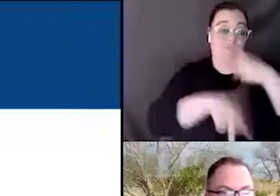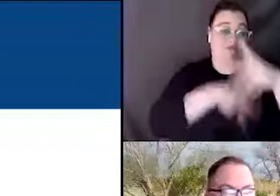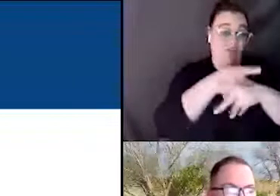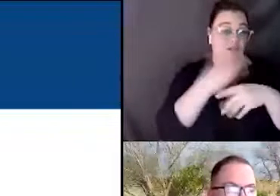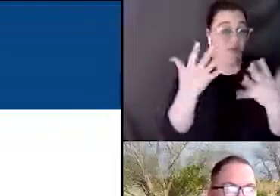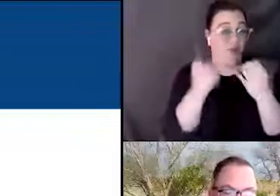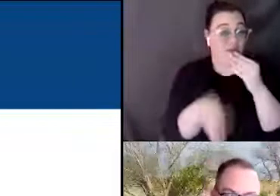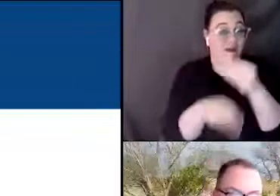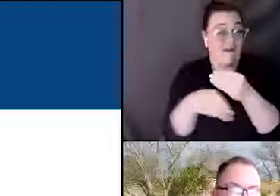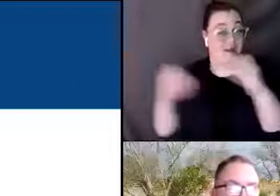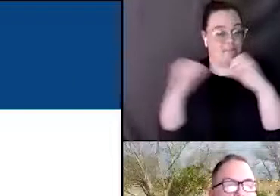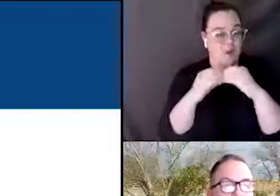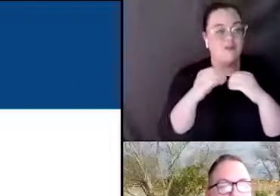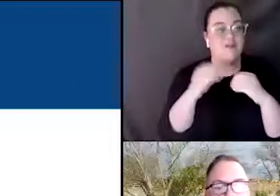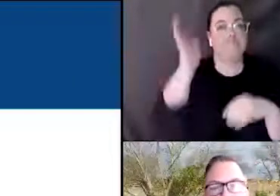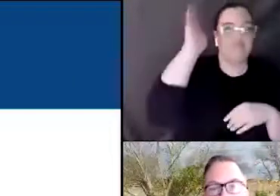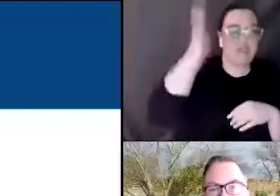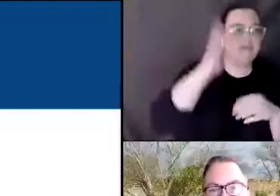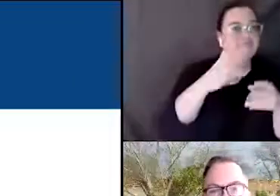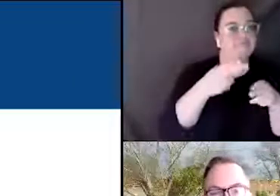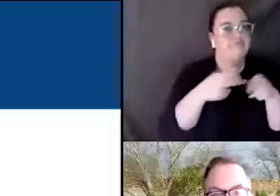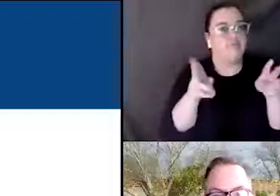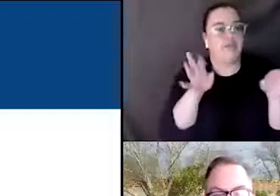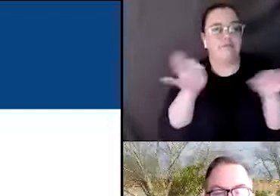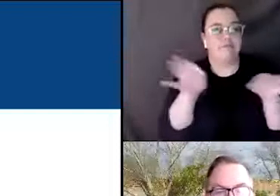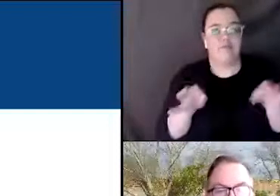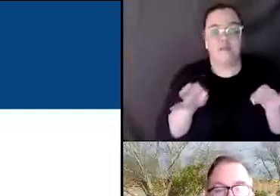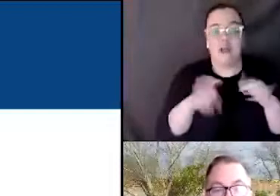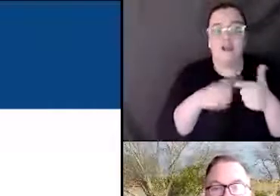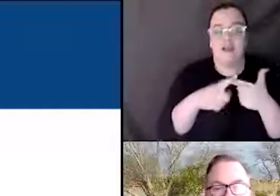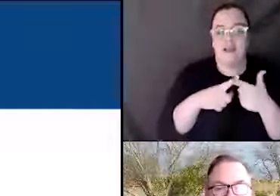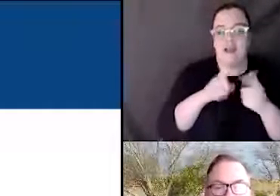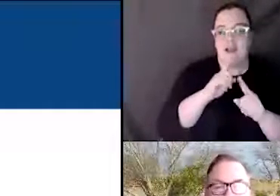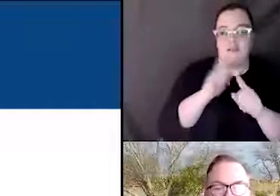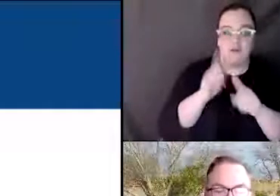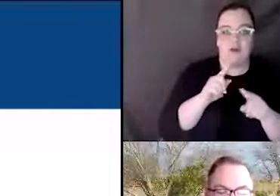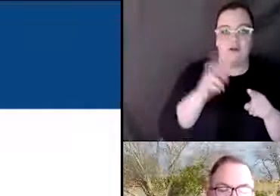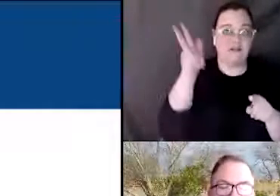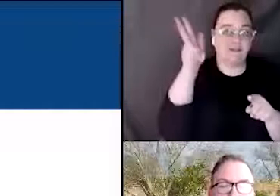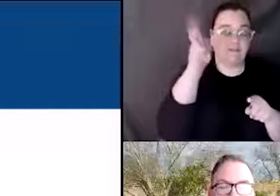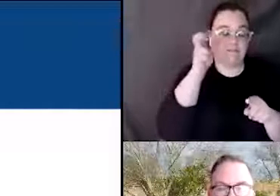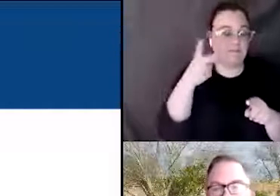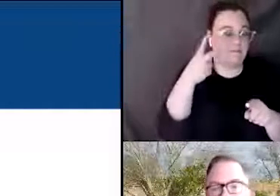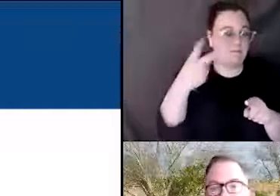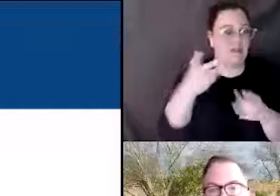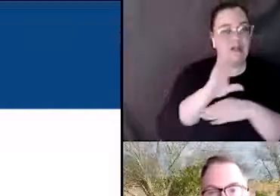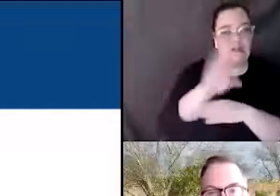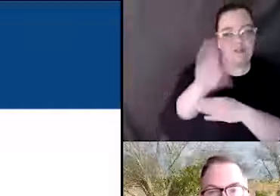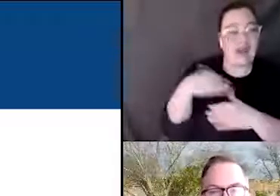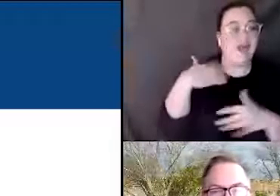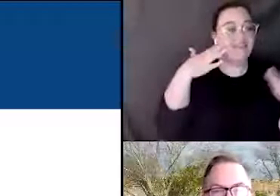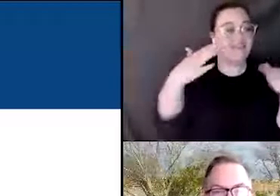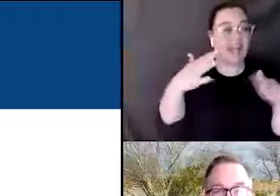brief overview, and then have a recording that you can play over Zoom that has some sound effects and a